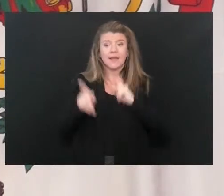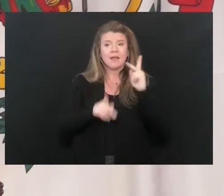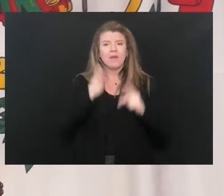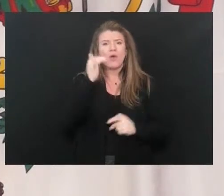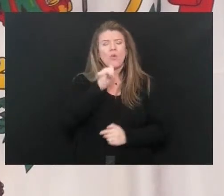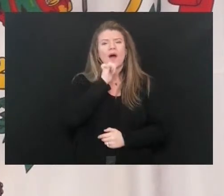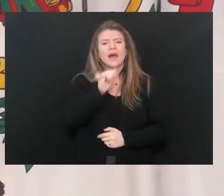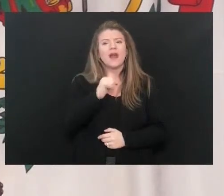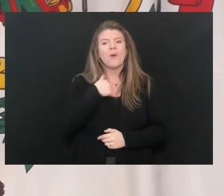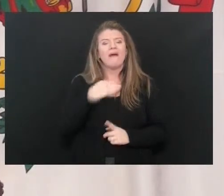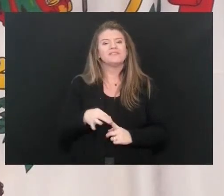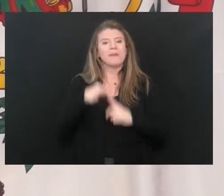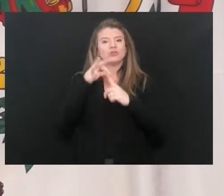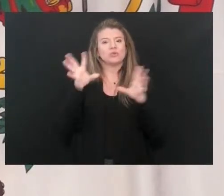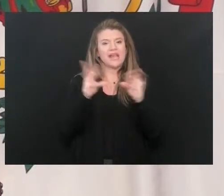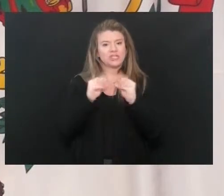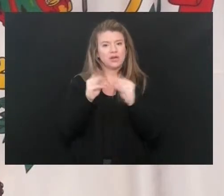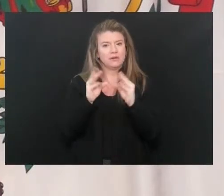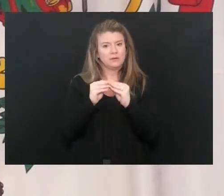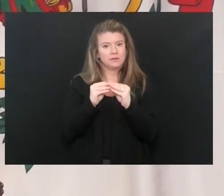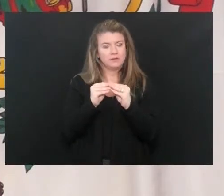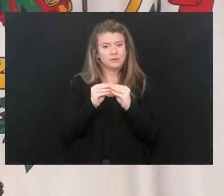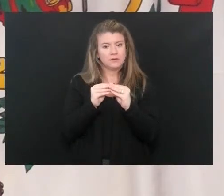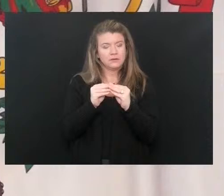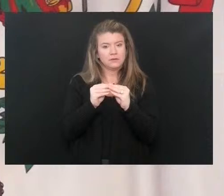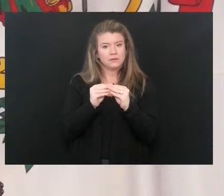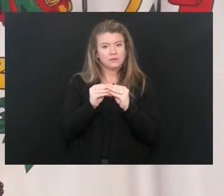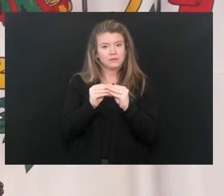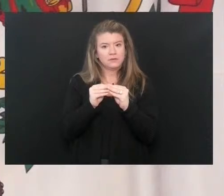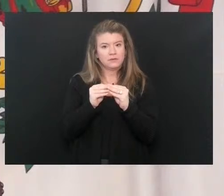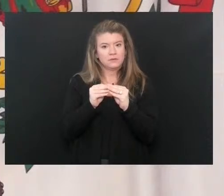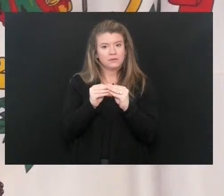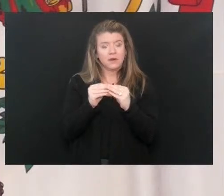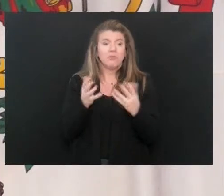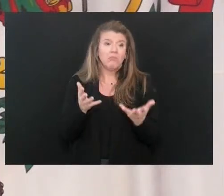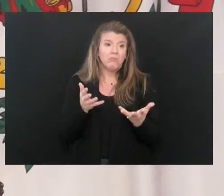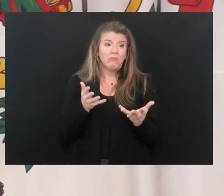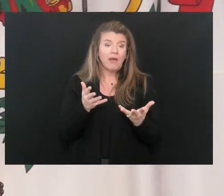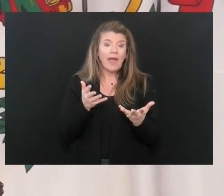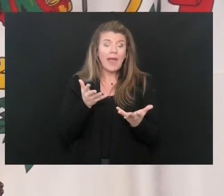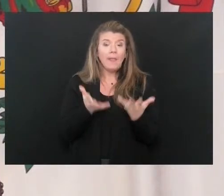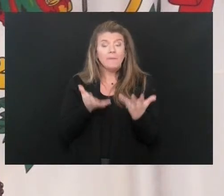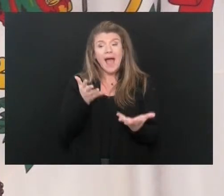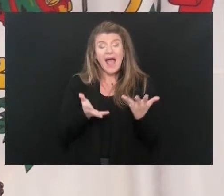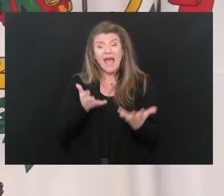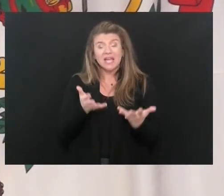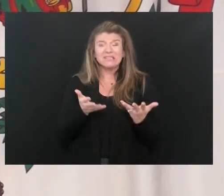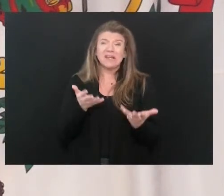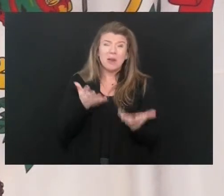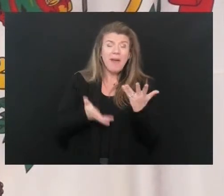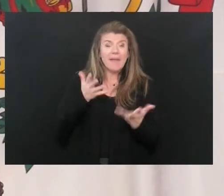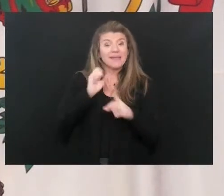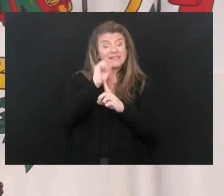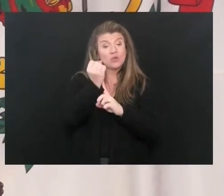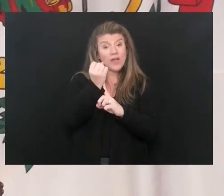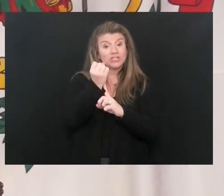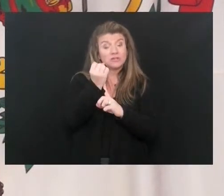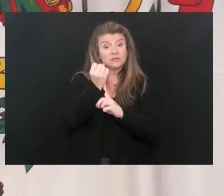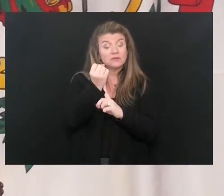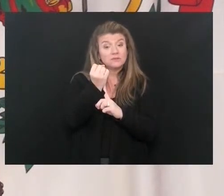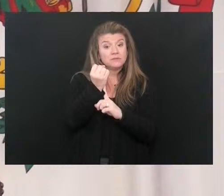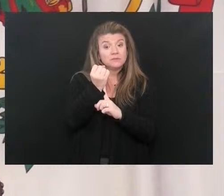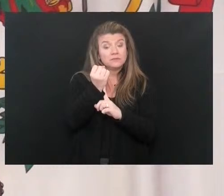why don't we go to special session? And there may be a situation to